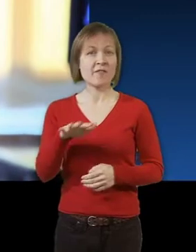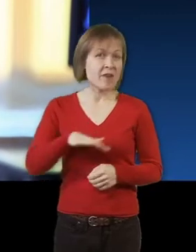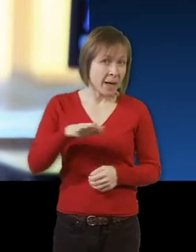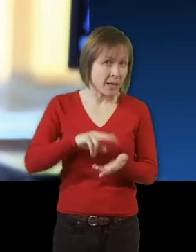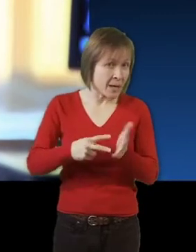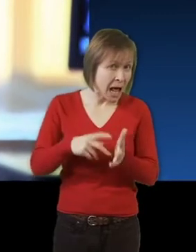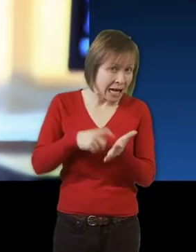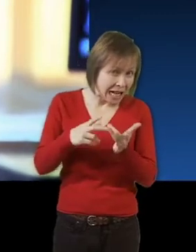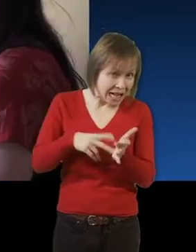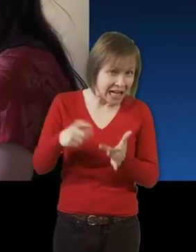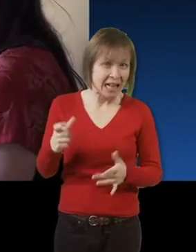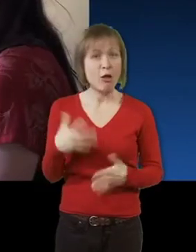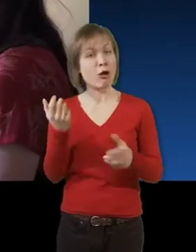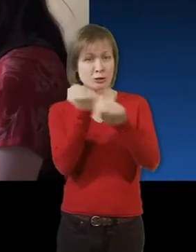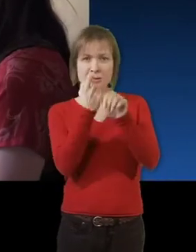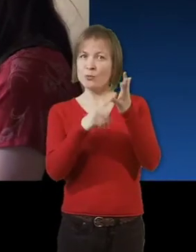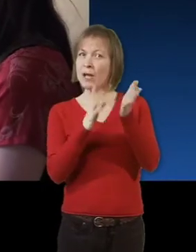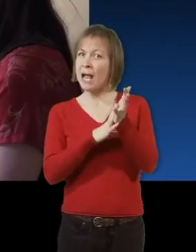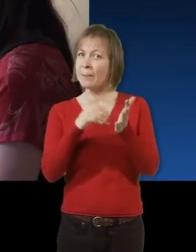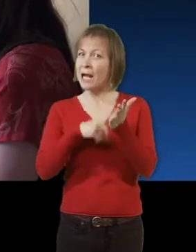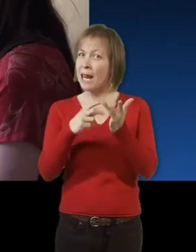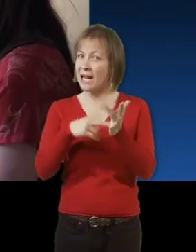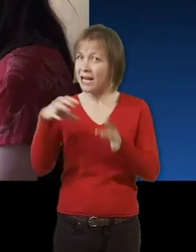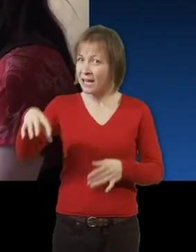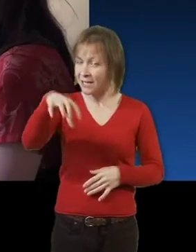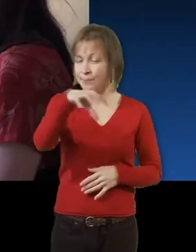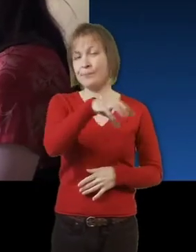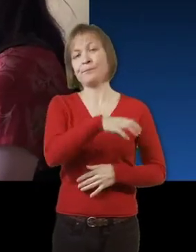family planning clinics, or GUM clinics.